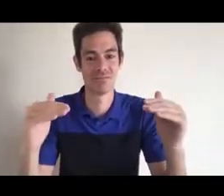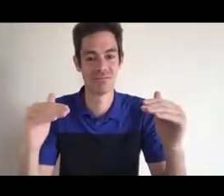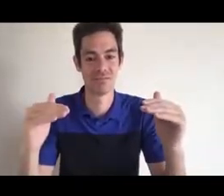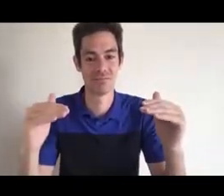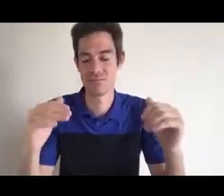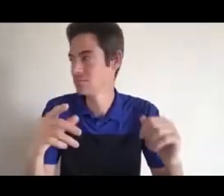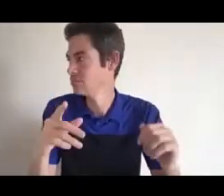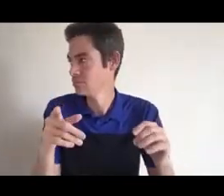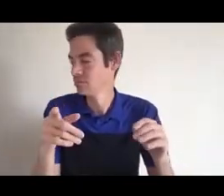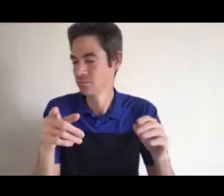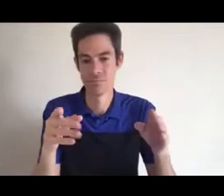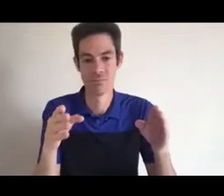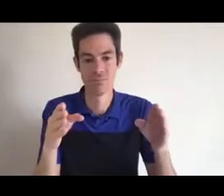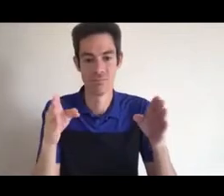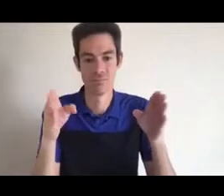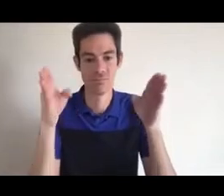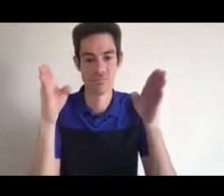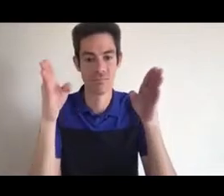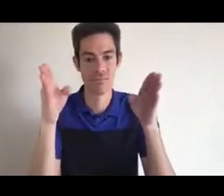The second one,